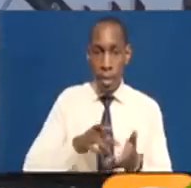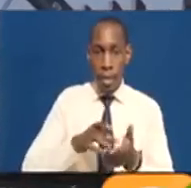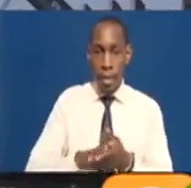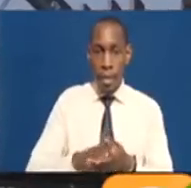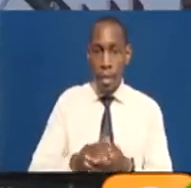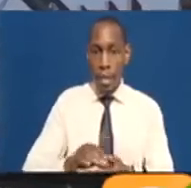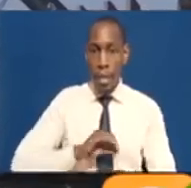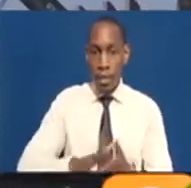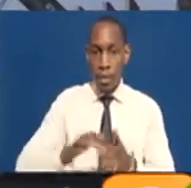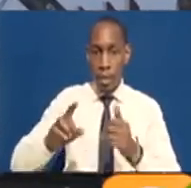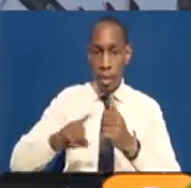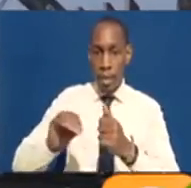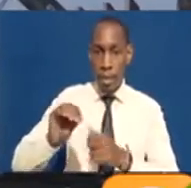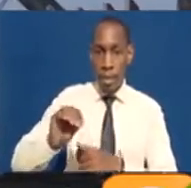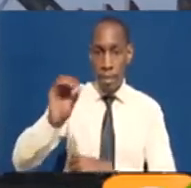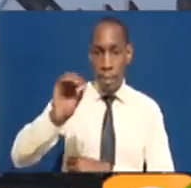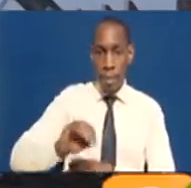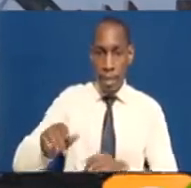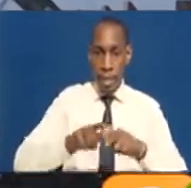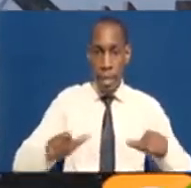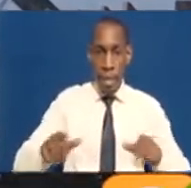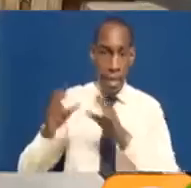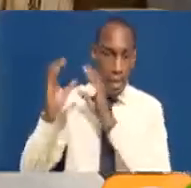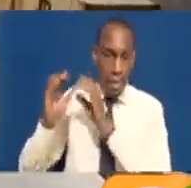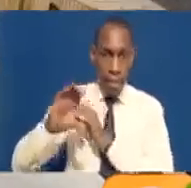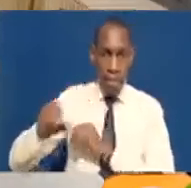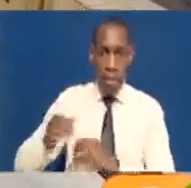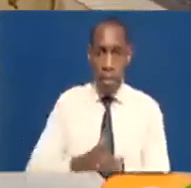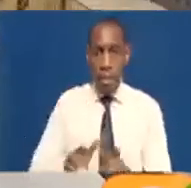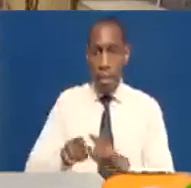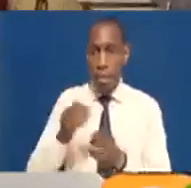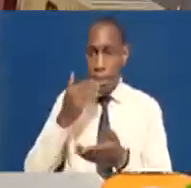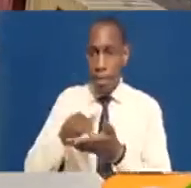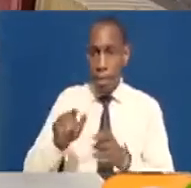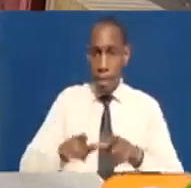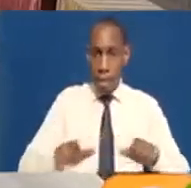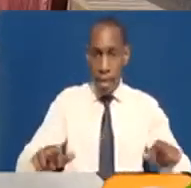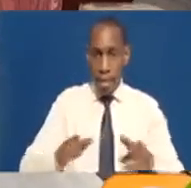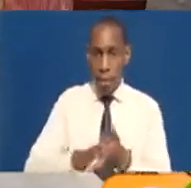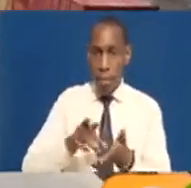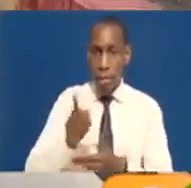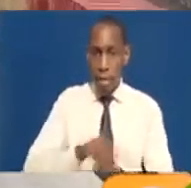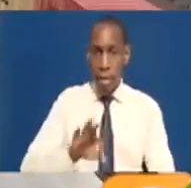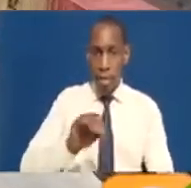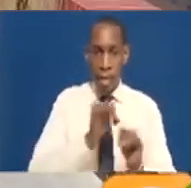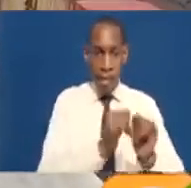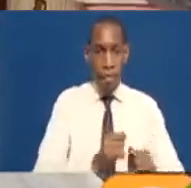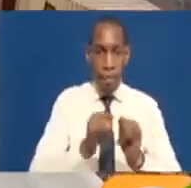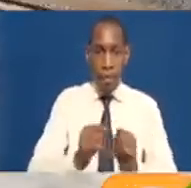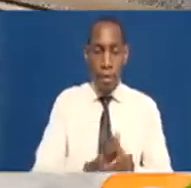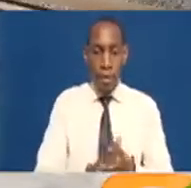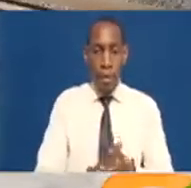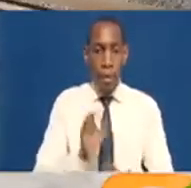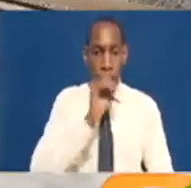of the Mazeras land in Kilifi County. According to the letter, should this pass, over 30 individuals are set to miss out